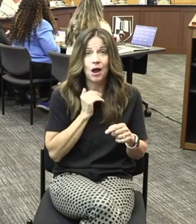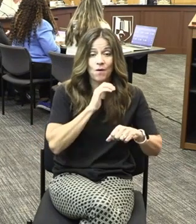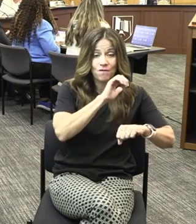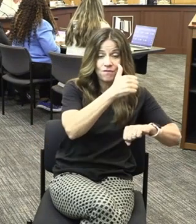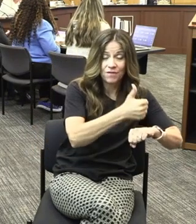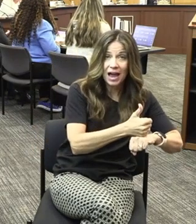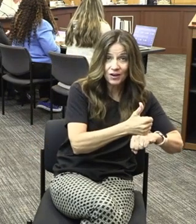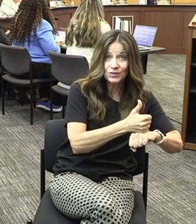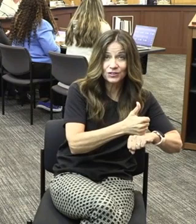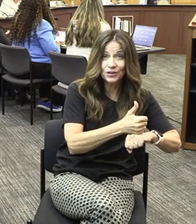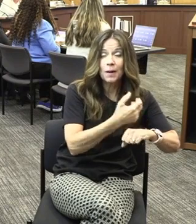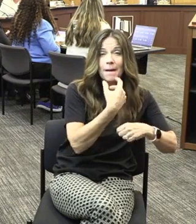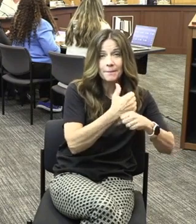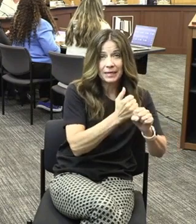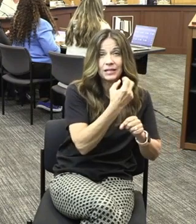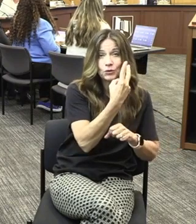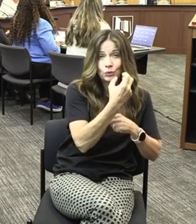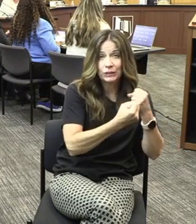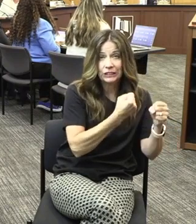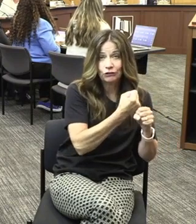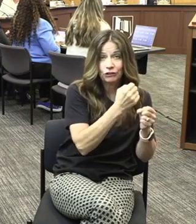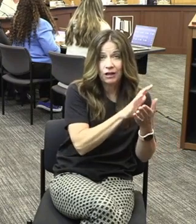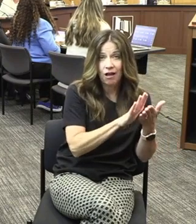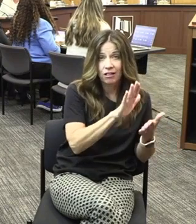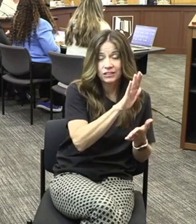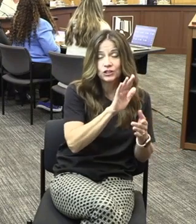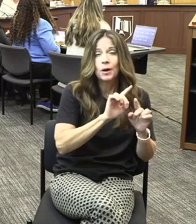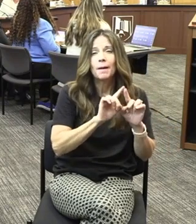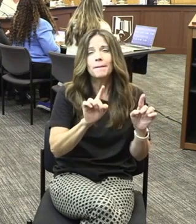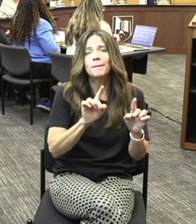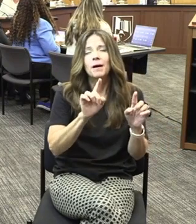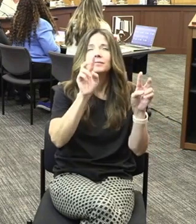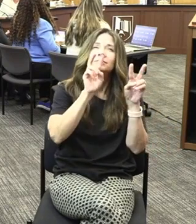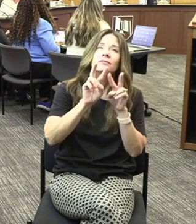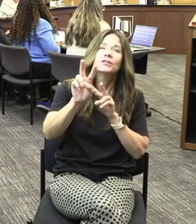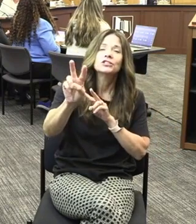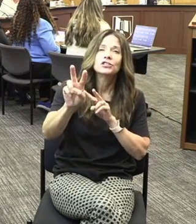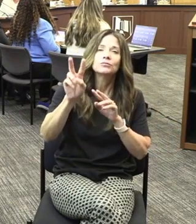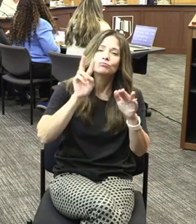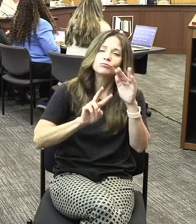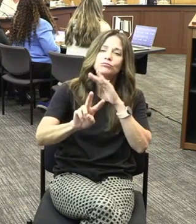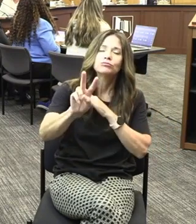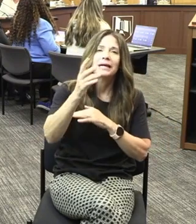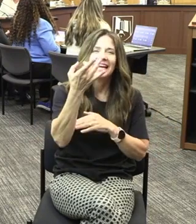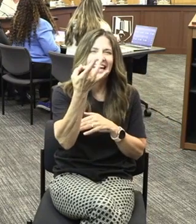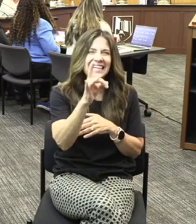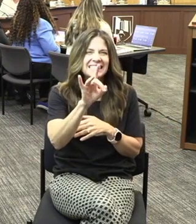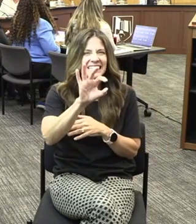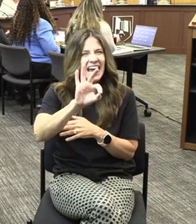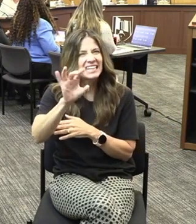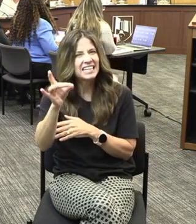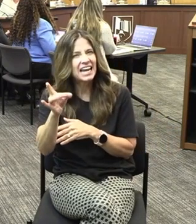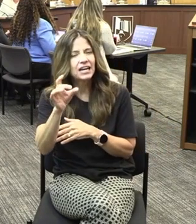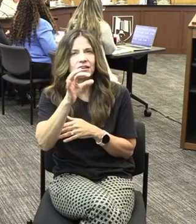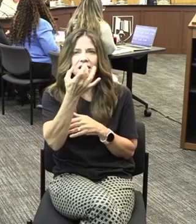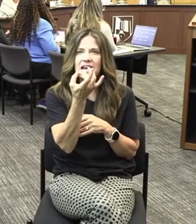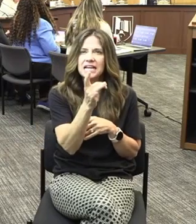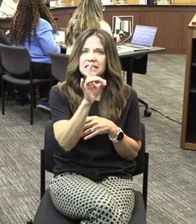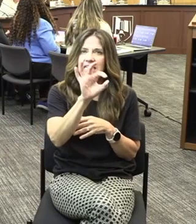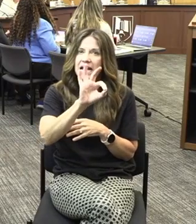it a 2-year college. But what vision he had back, and this was in 1898, I believe, 1892.